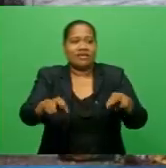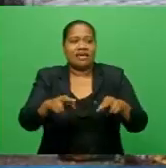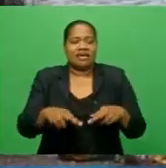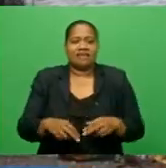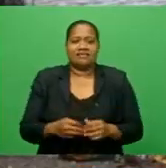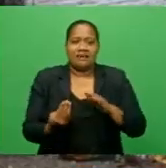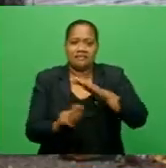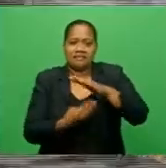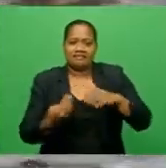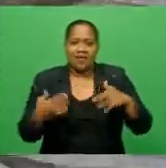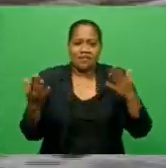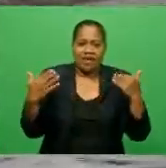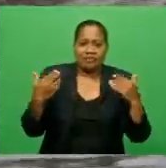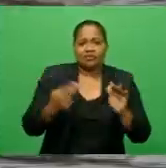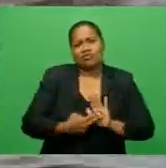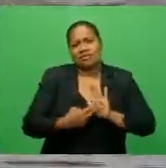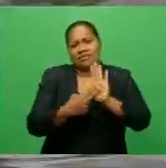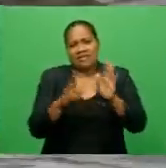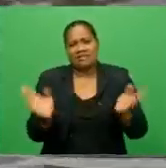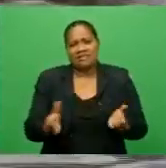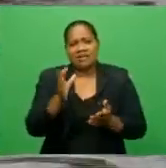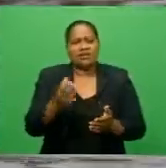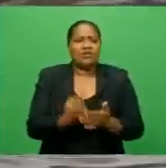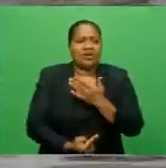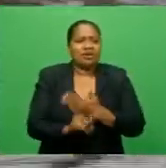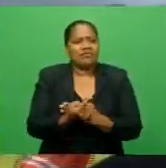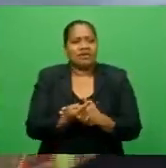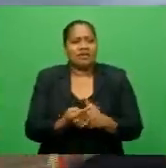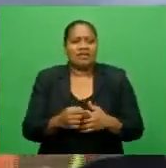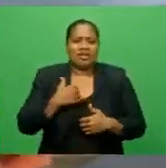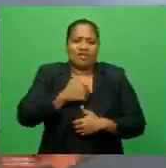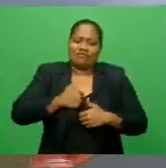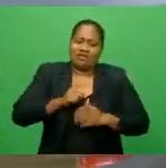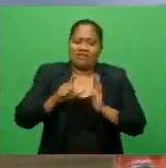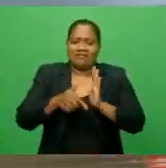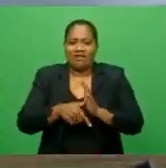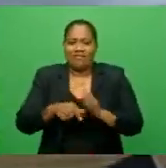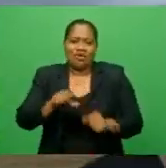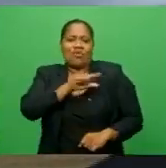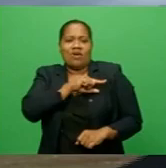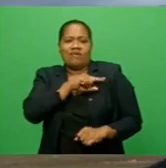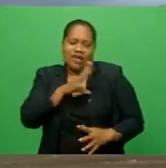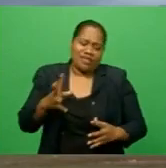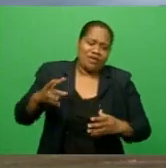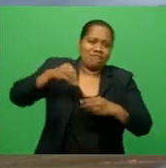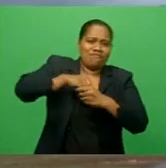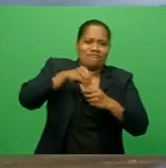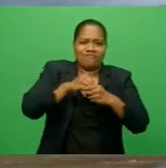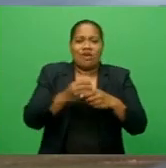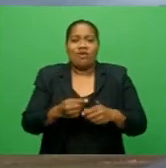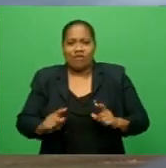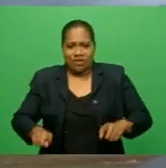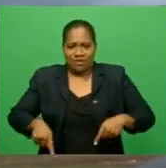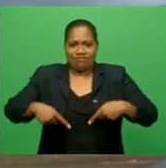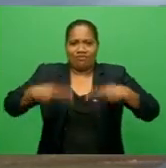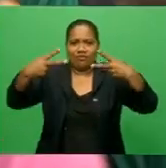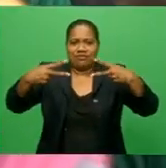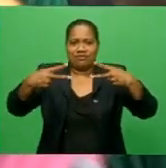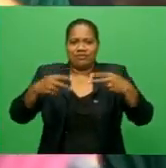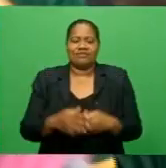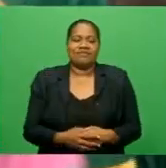Nandi players enjoying their time after qualifying for the semi-final. It's good that we have got a victory to have 6